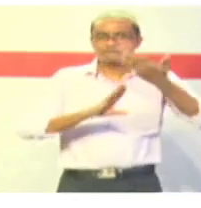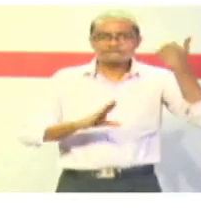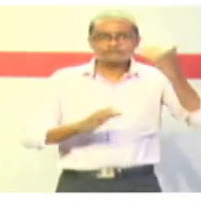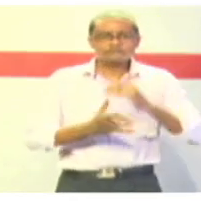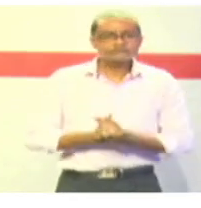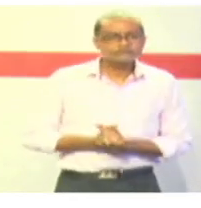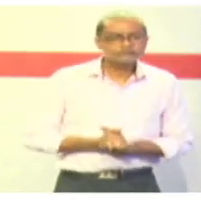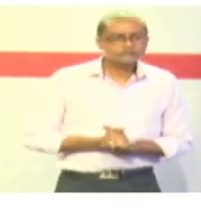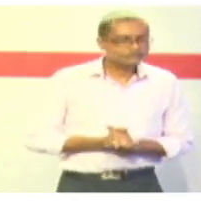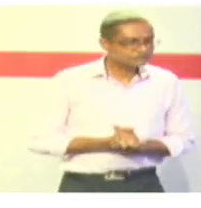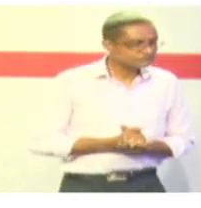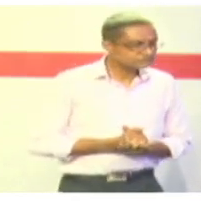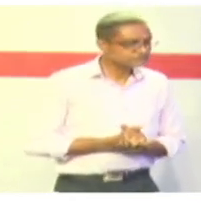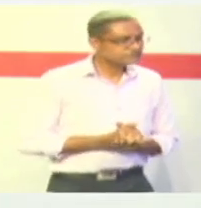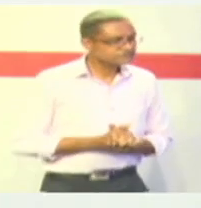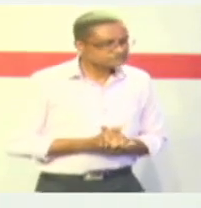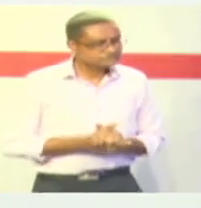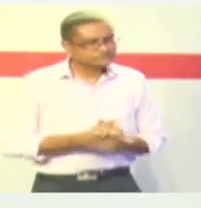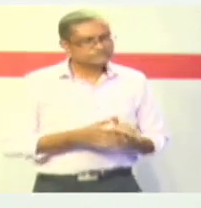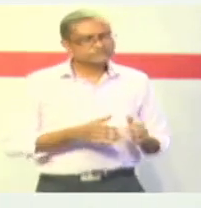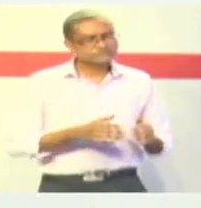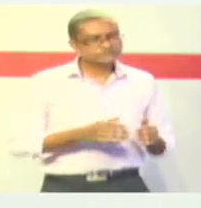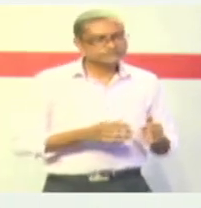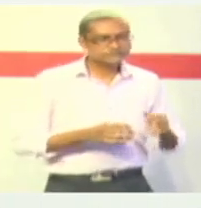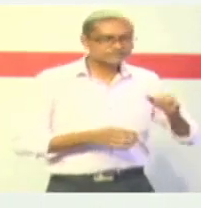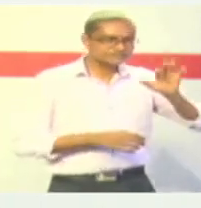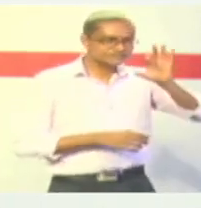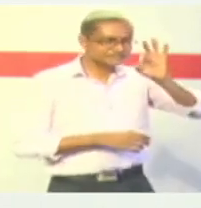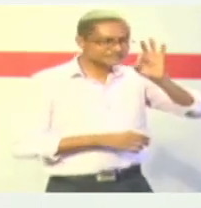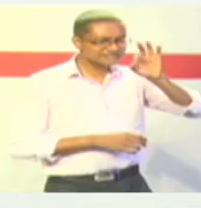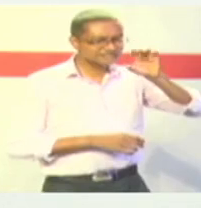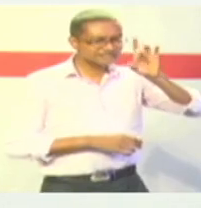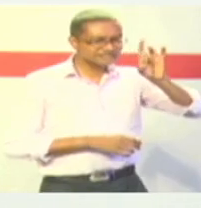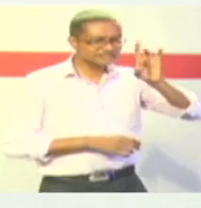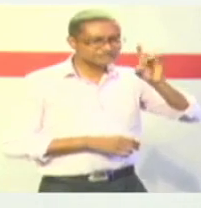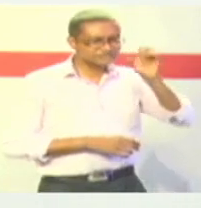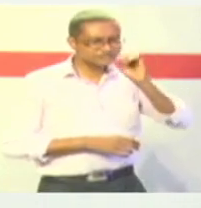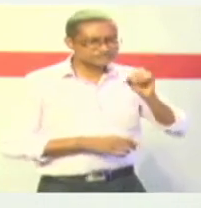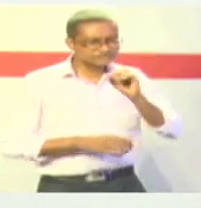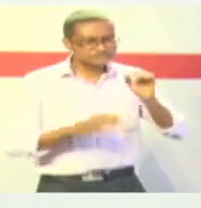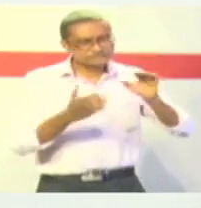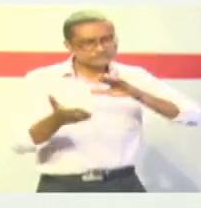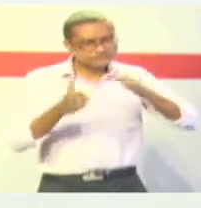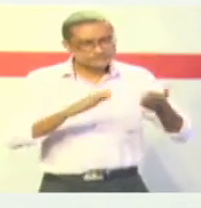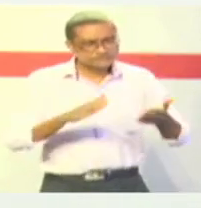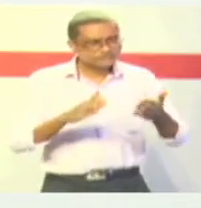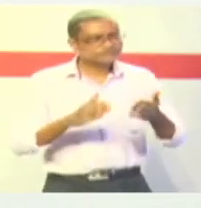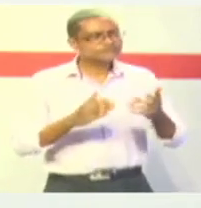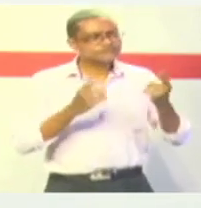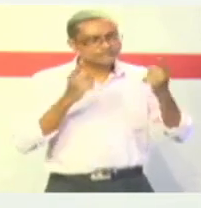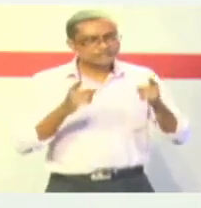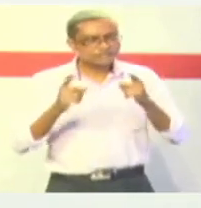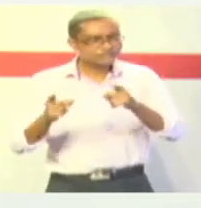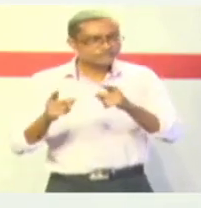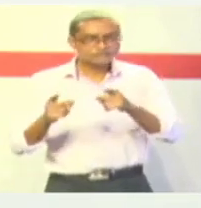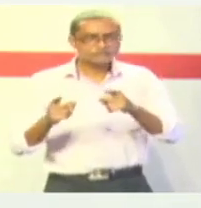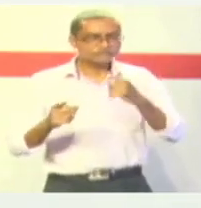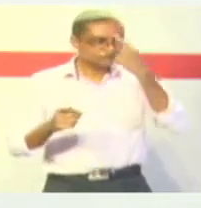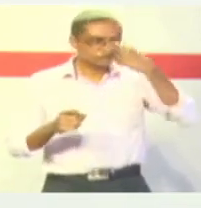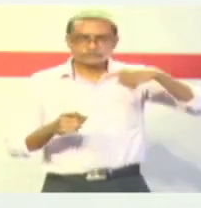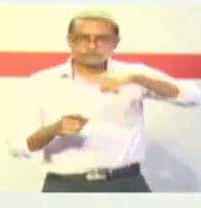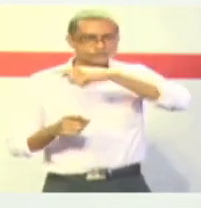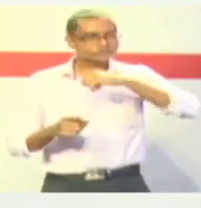Okay, so in terms of the deaths so far, what we said is just about 98% of deaths that occur in unvaccinated, not